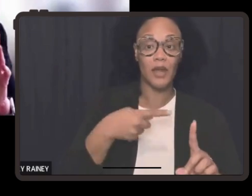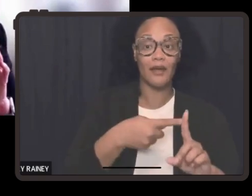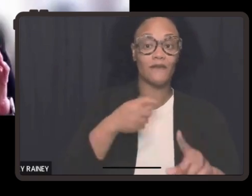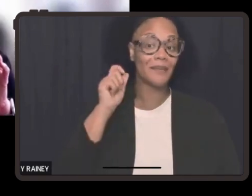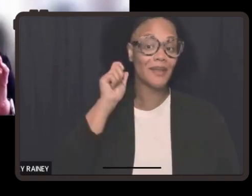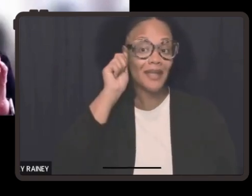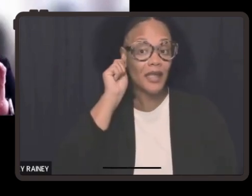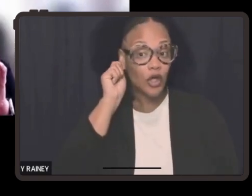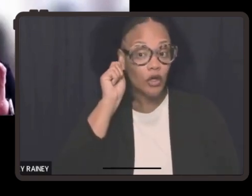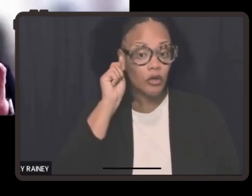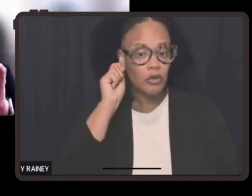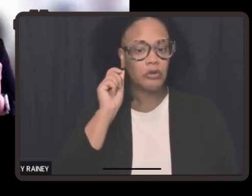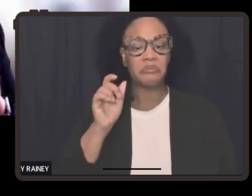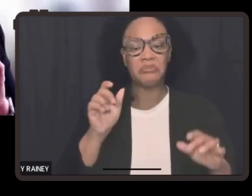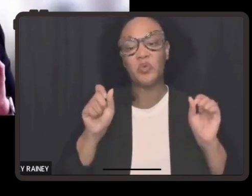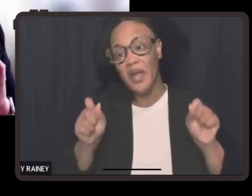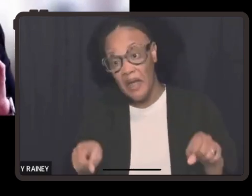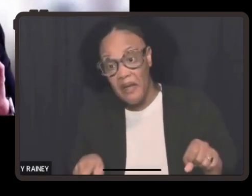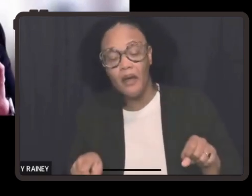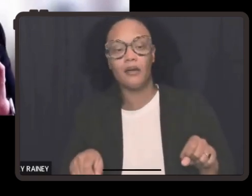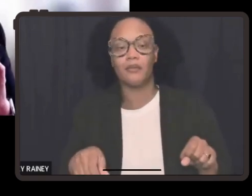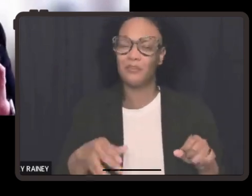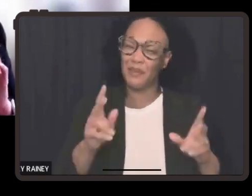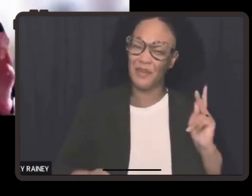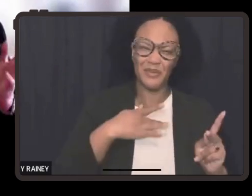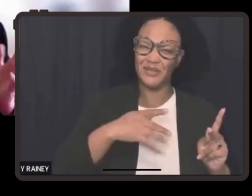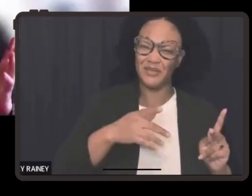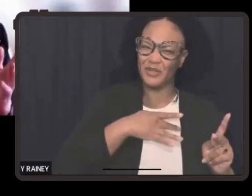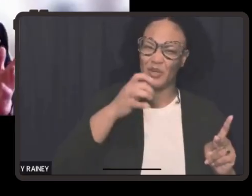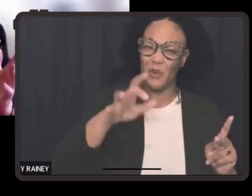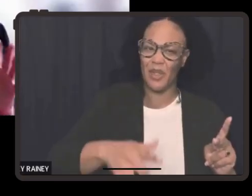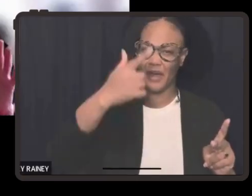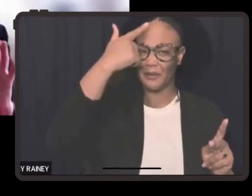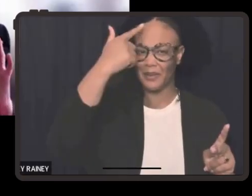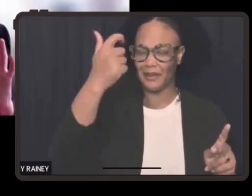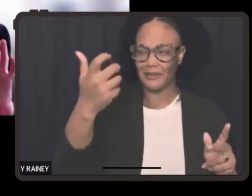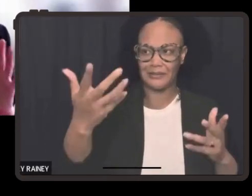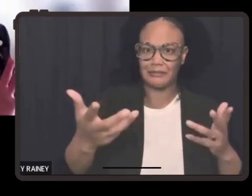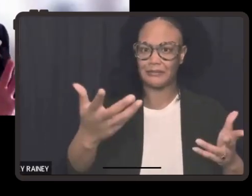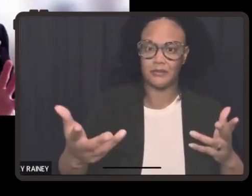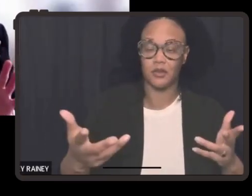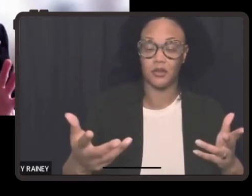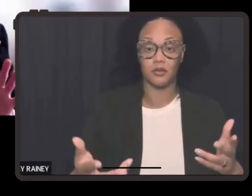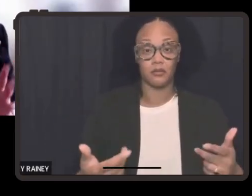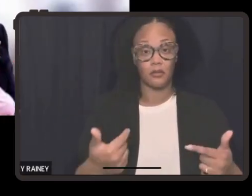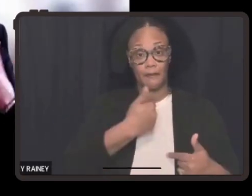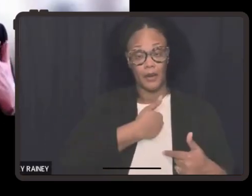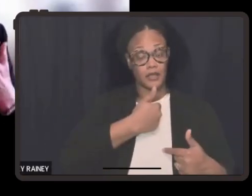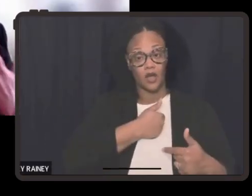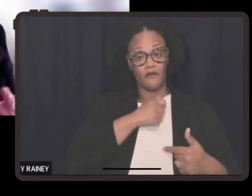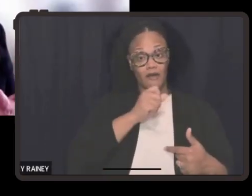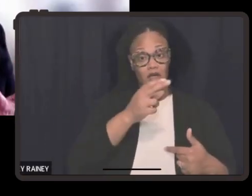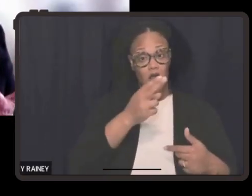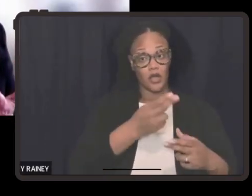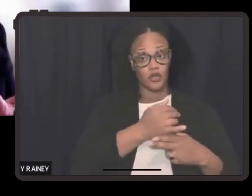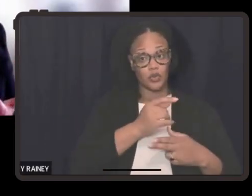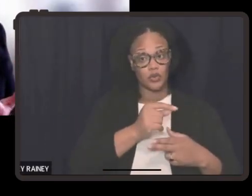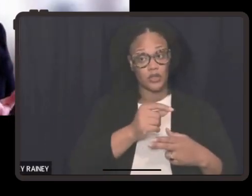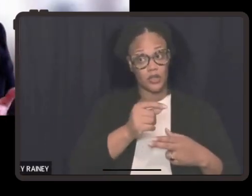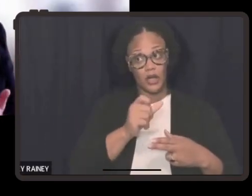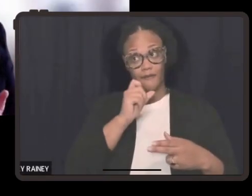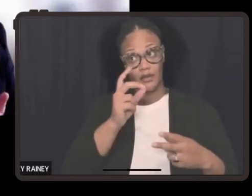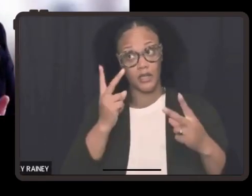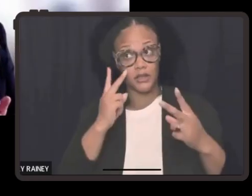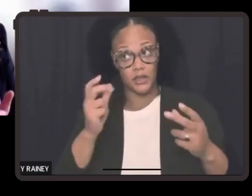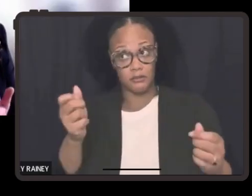think people like so much because of the I've not used that, and I've not seen a lot of people use that, but there are a lot of different ones.